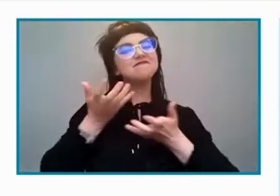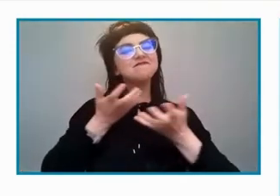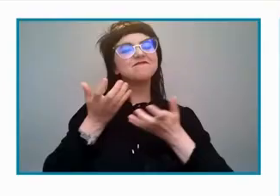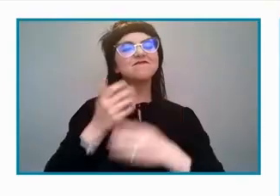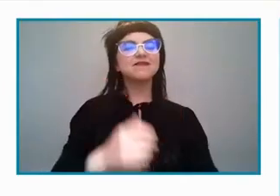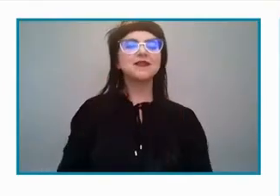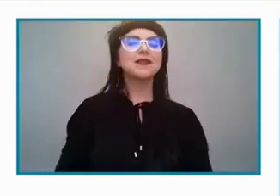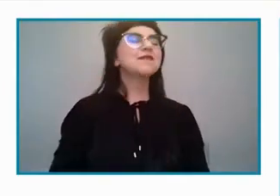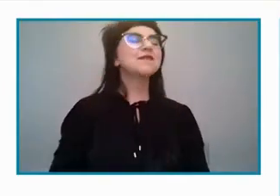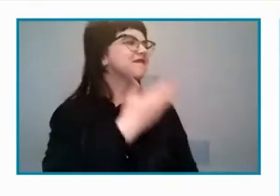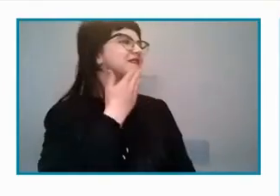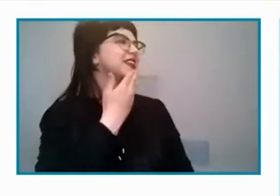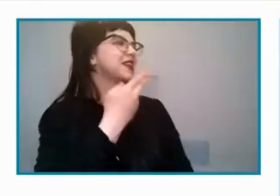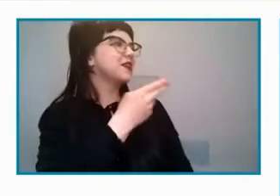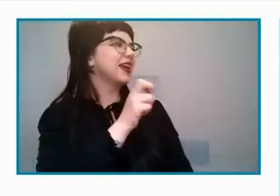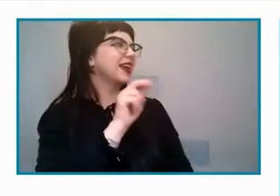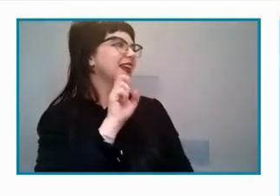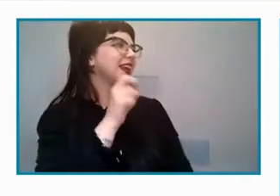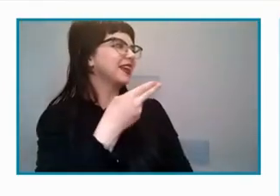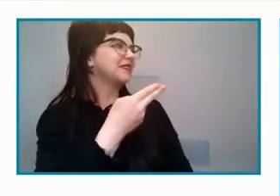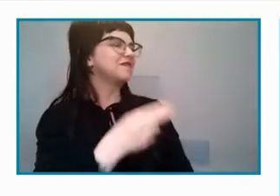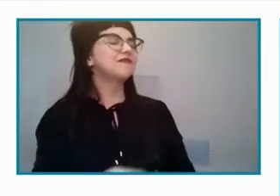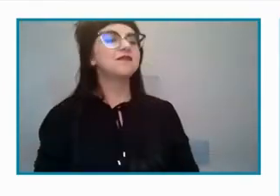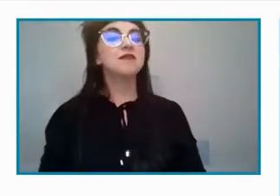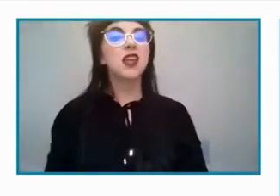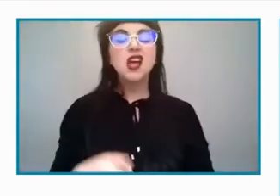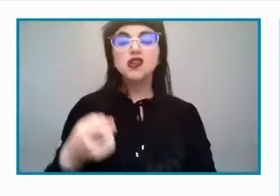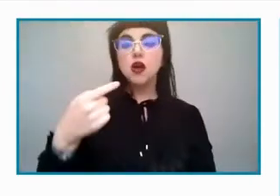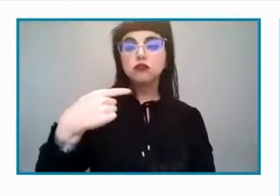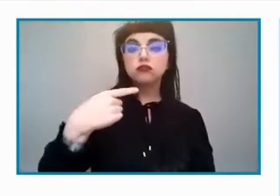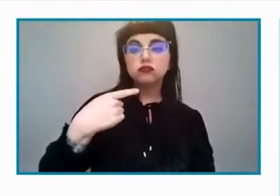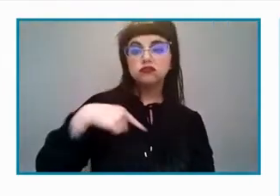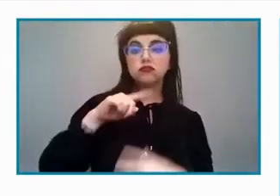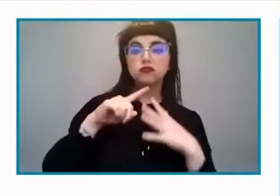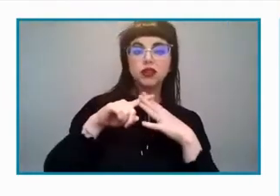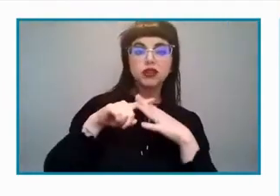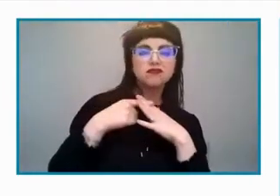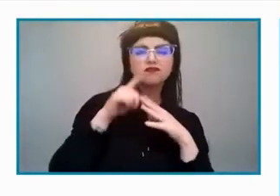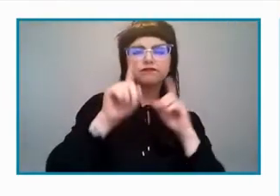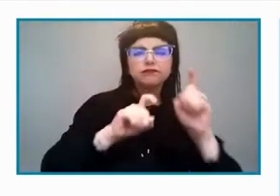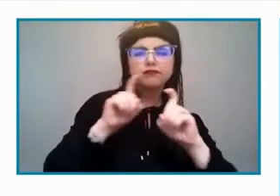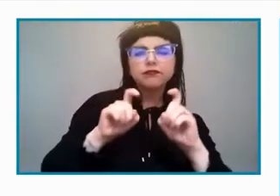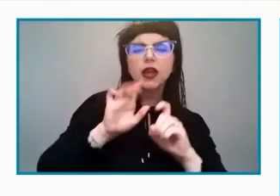Hannah. So we asked everyone what their concerns were before and during